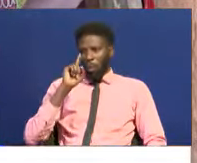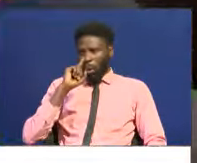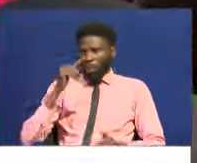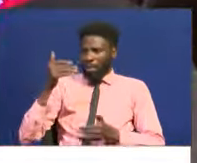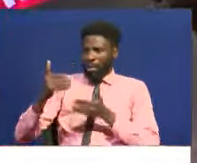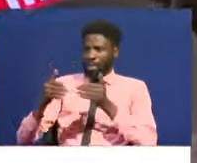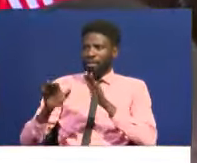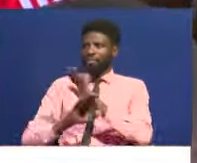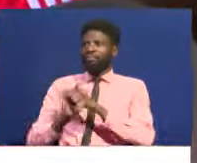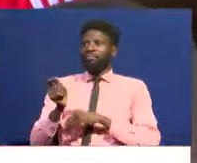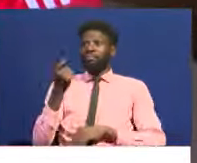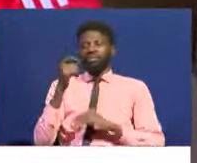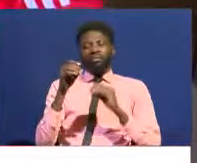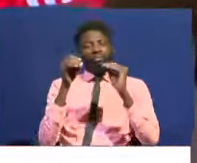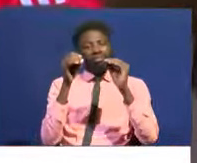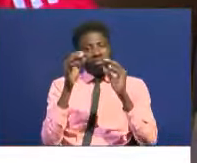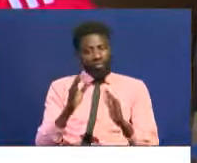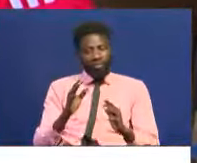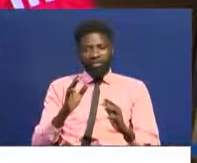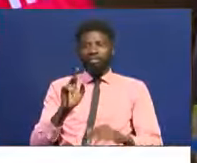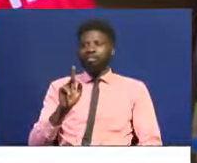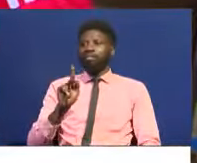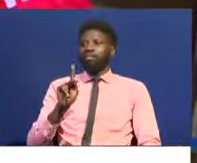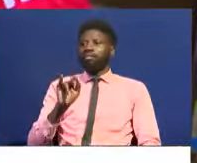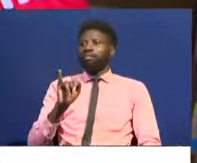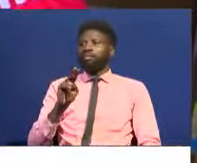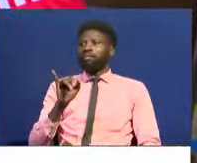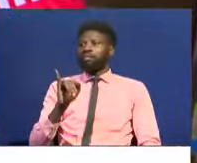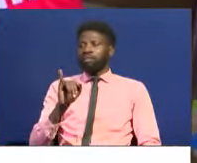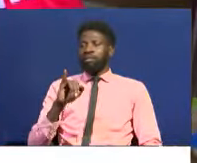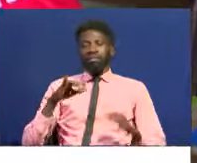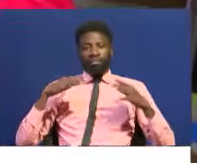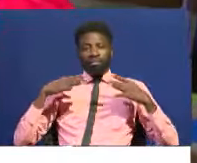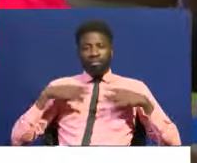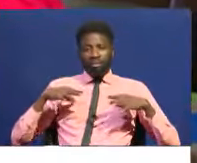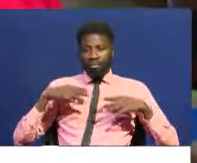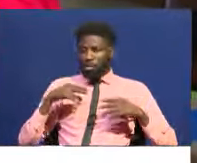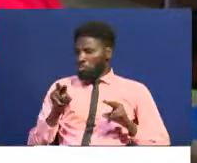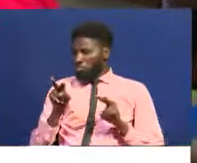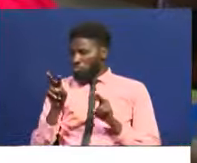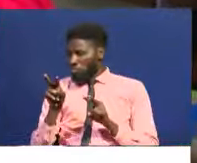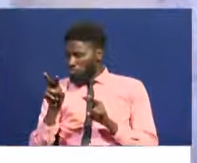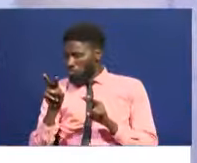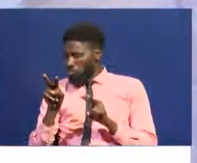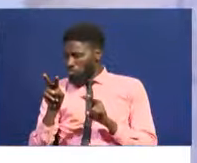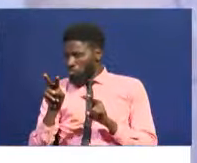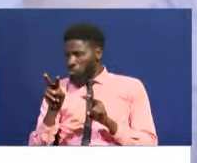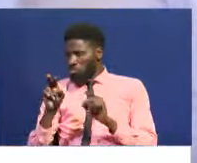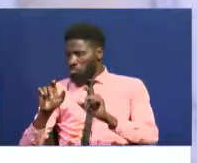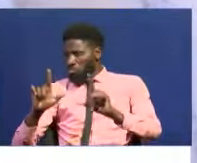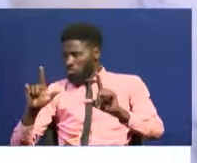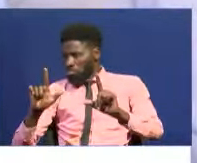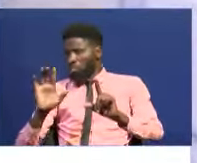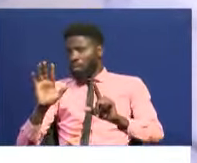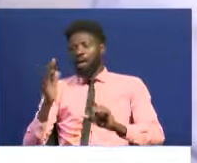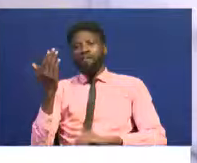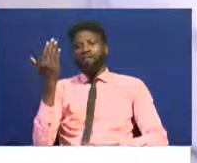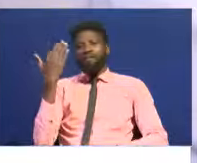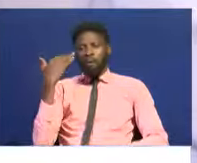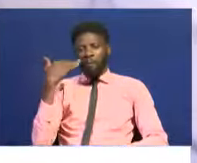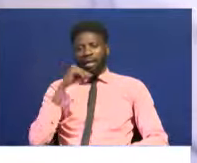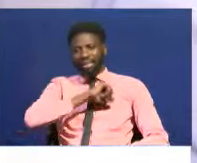Kindiki, residents follow keenly the live swearing-in event of their former senator. We must